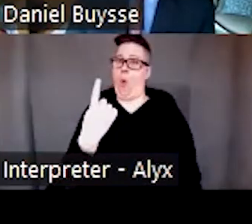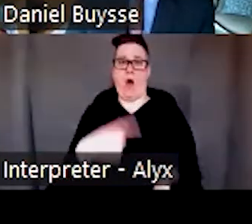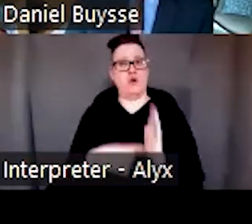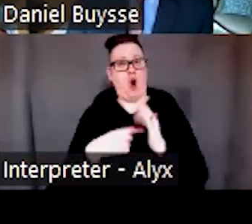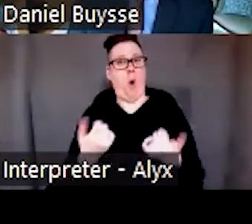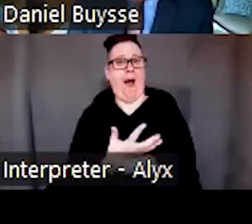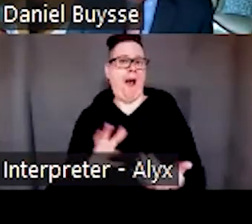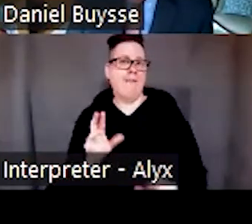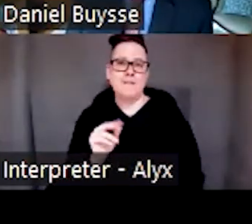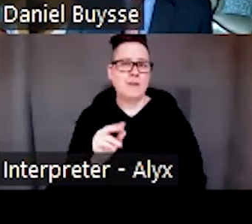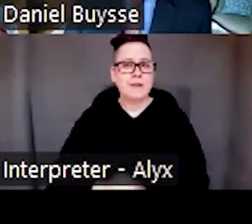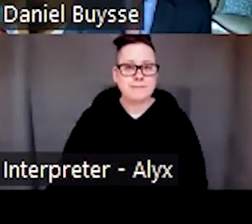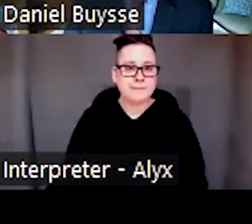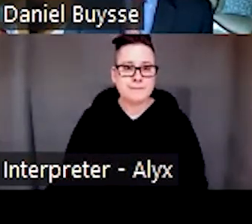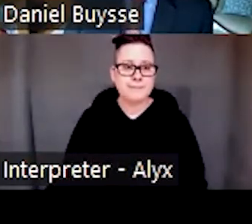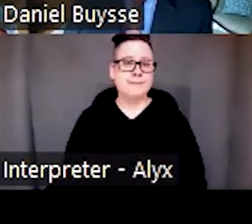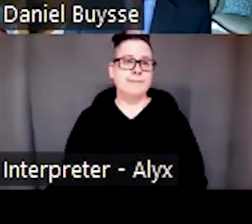everything that we need to know about sleep.